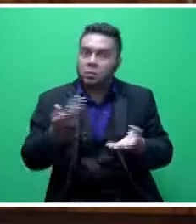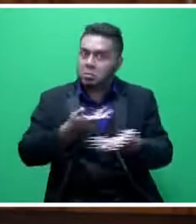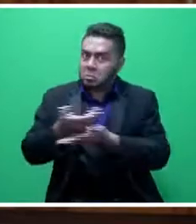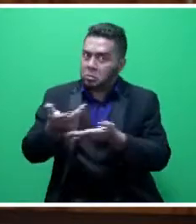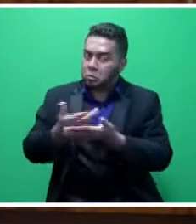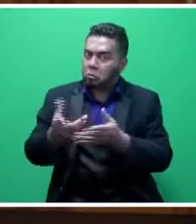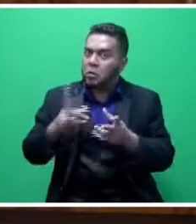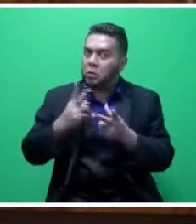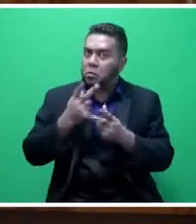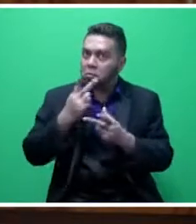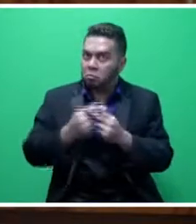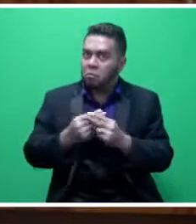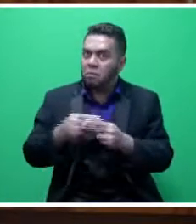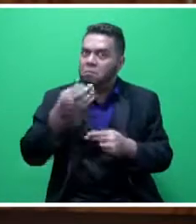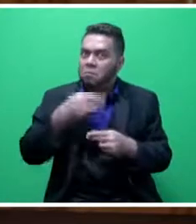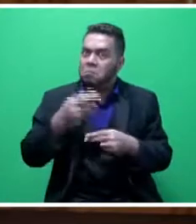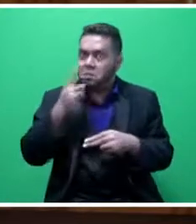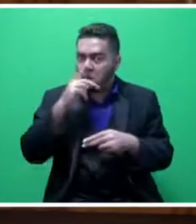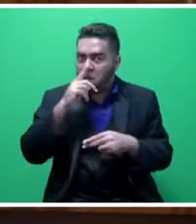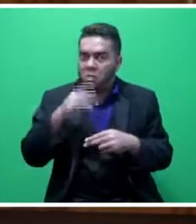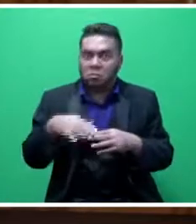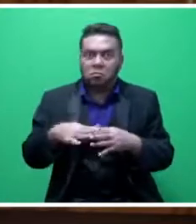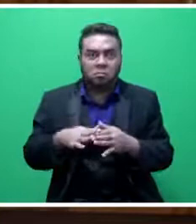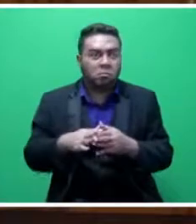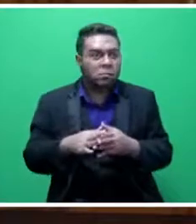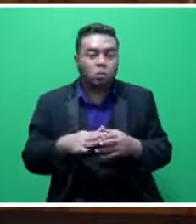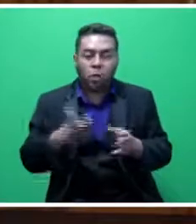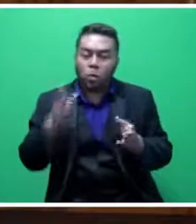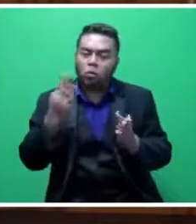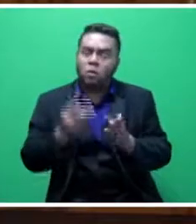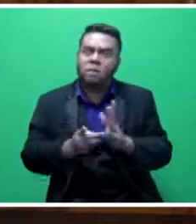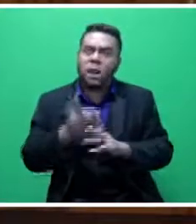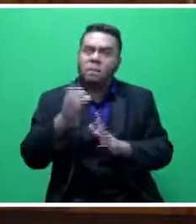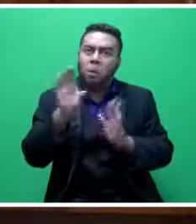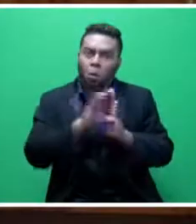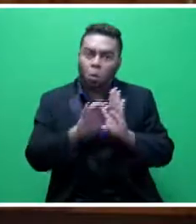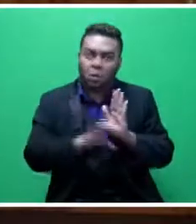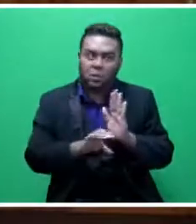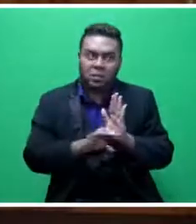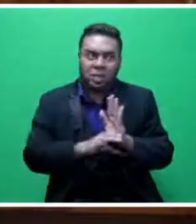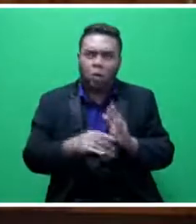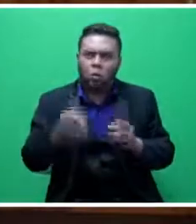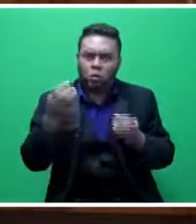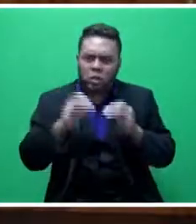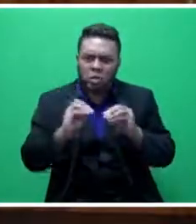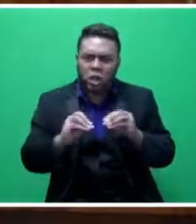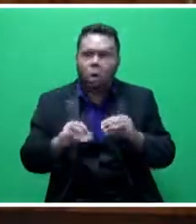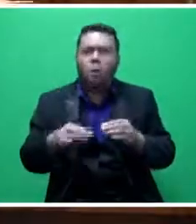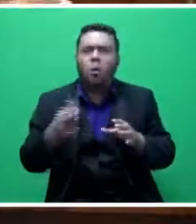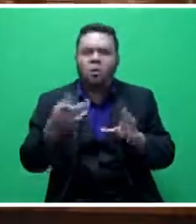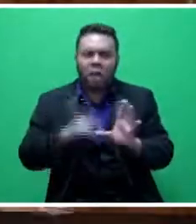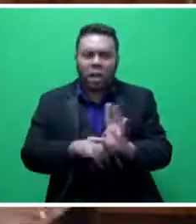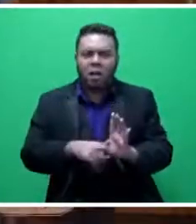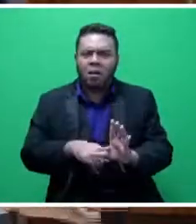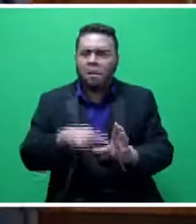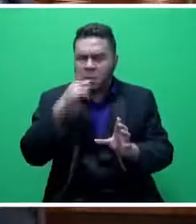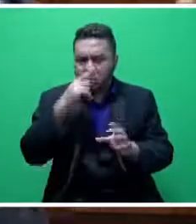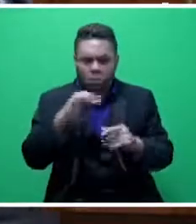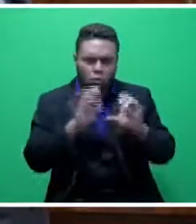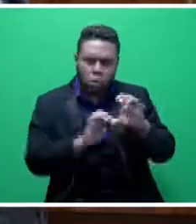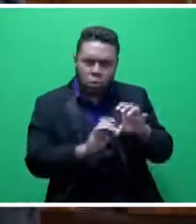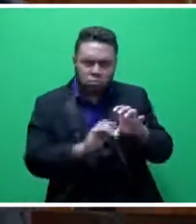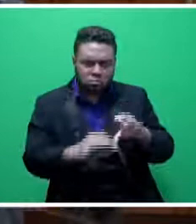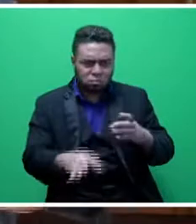the Silicon Valley to develop courses at FNU to teach our young people coding, so then they can actually provide services to